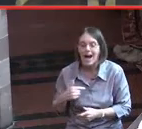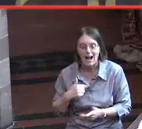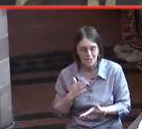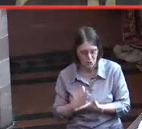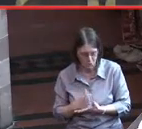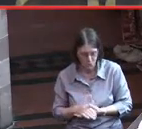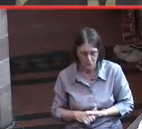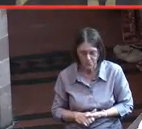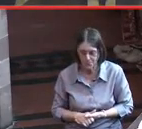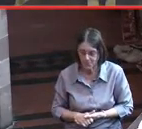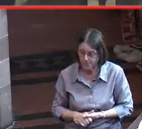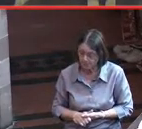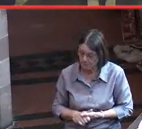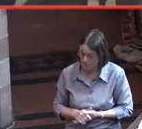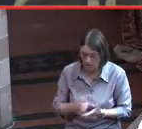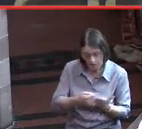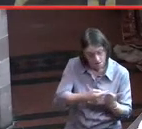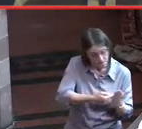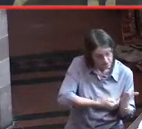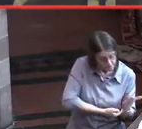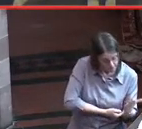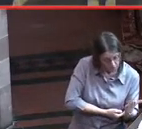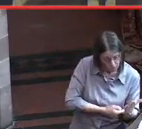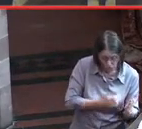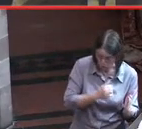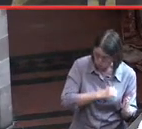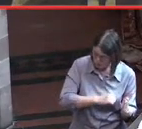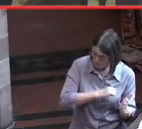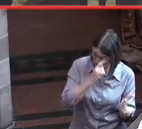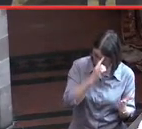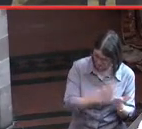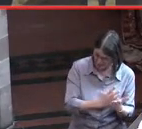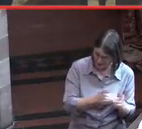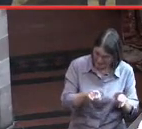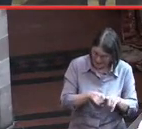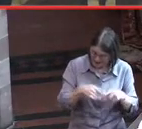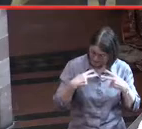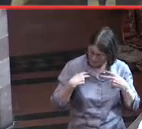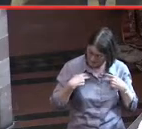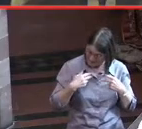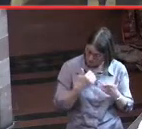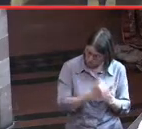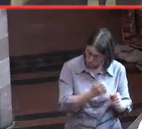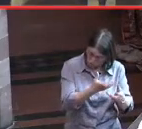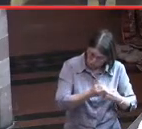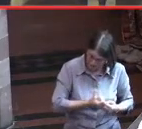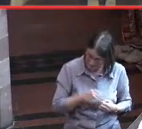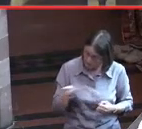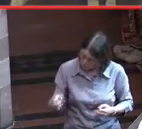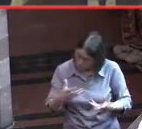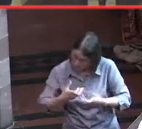I do. Do you receive the doctrines of the Christian faith as this church has received them?